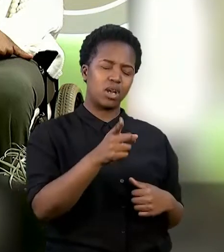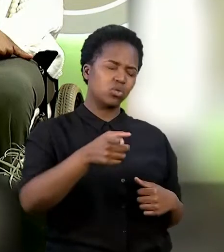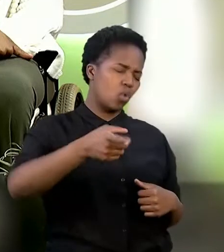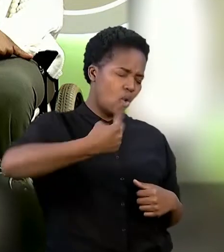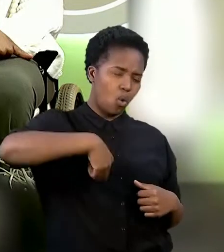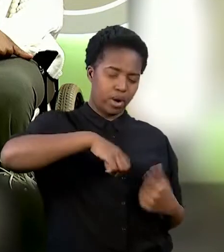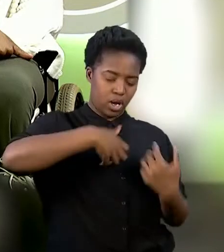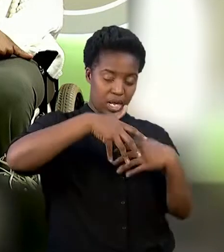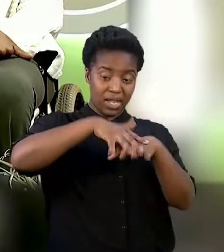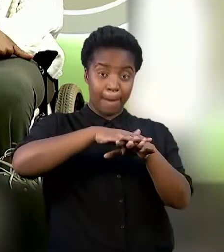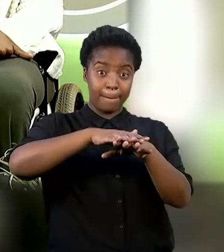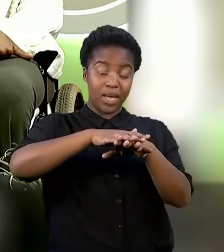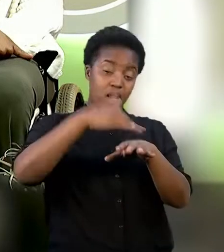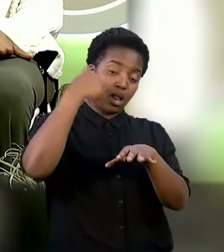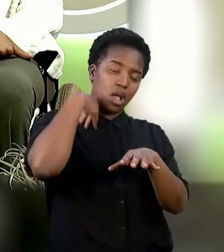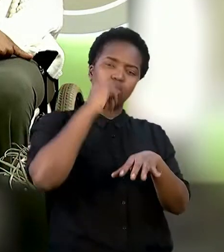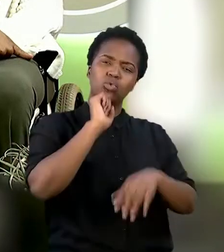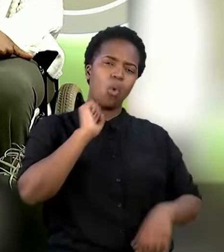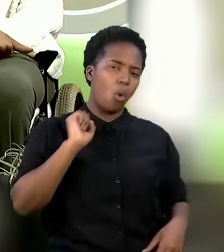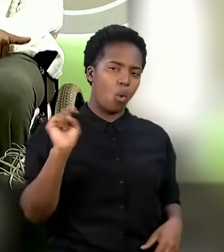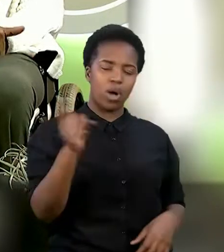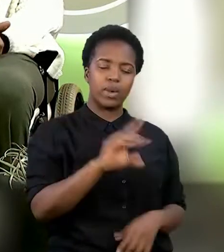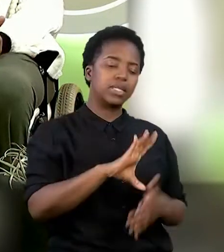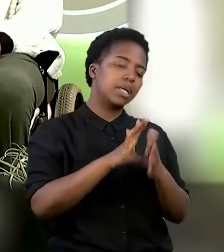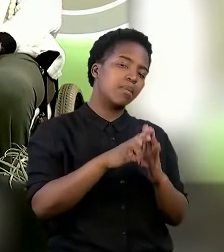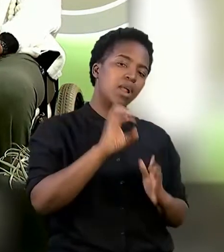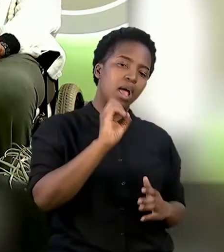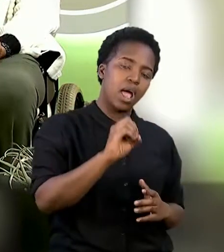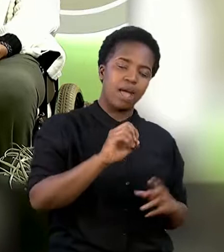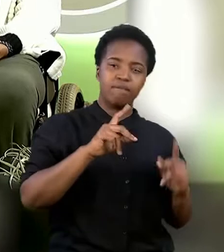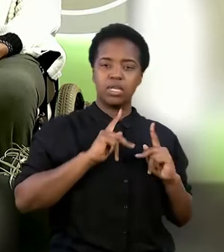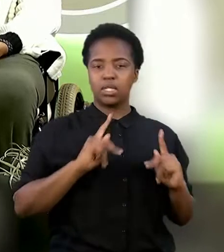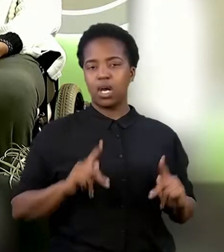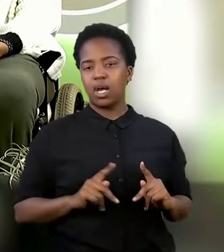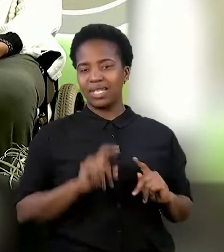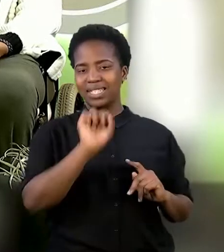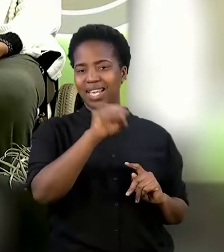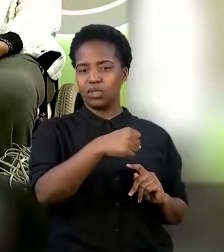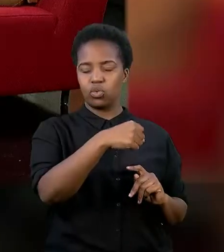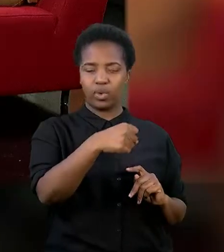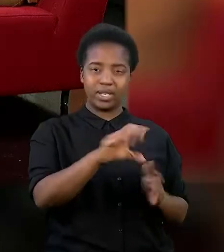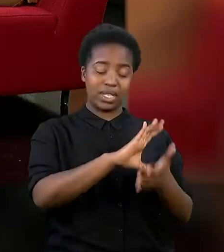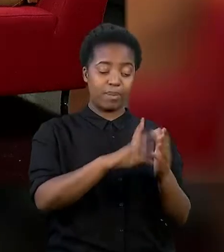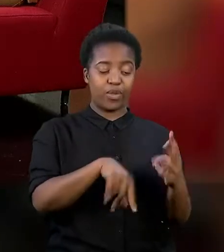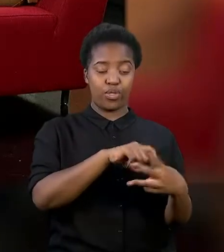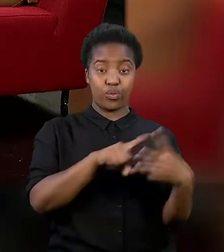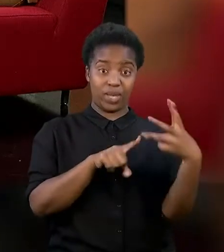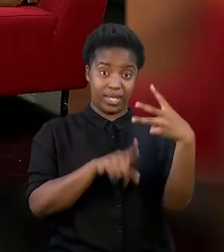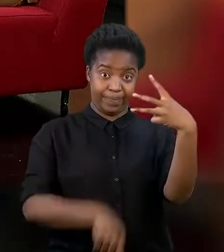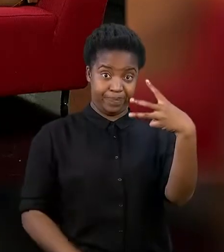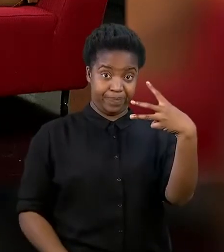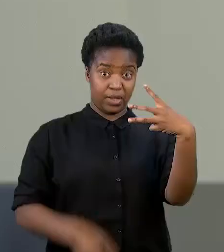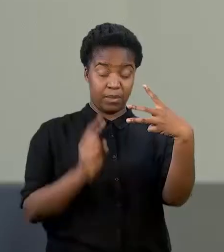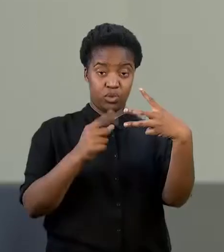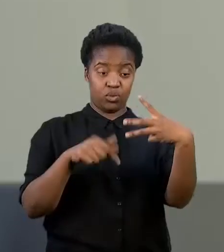all of us, inclusively, not just people with spinal cord injury, but physically abled people. So it's three